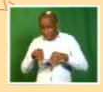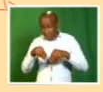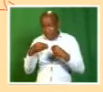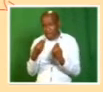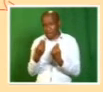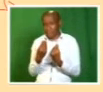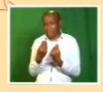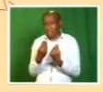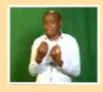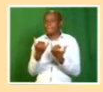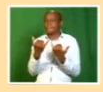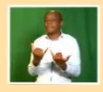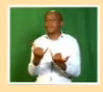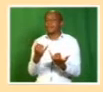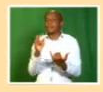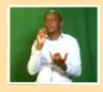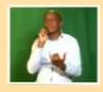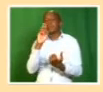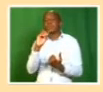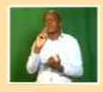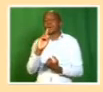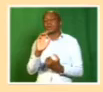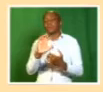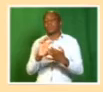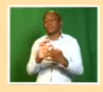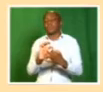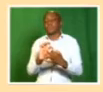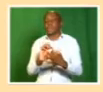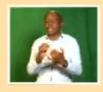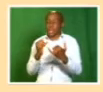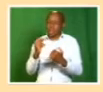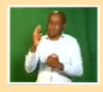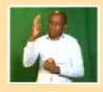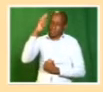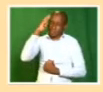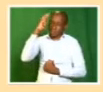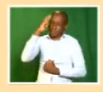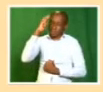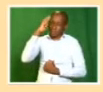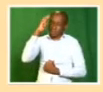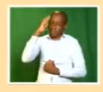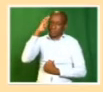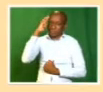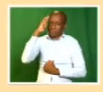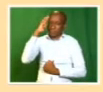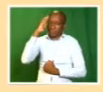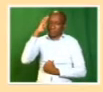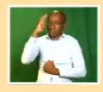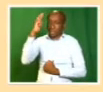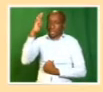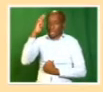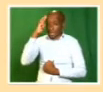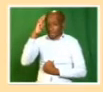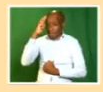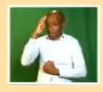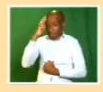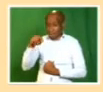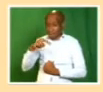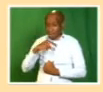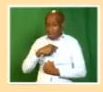information. So what we need to do, learners at home, is to recall. What we have seen is